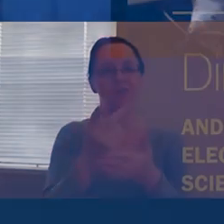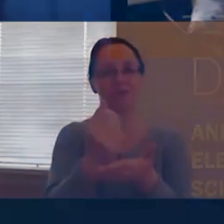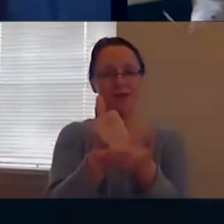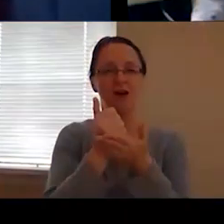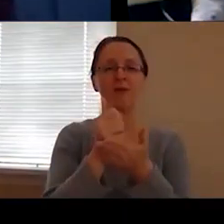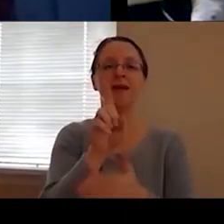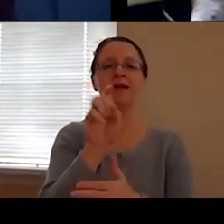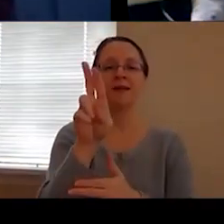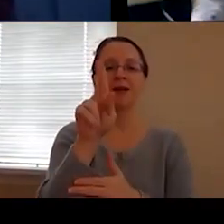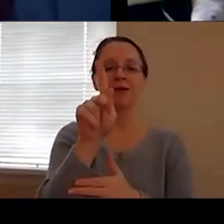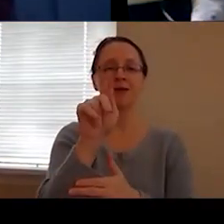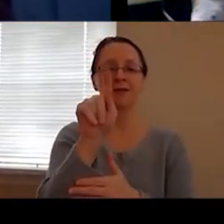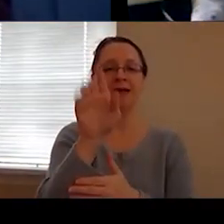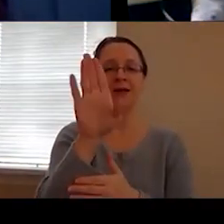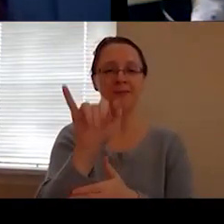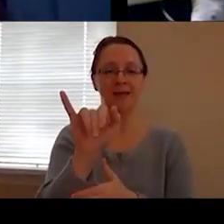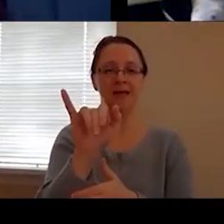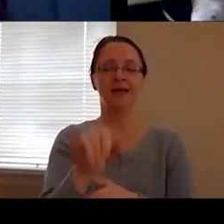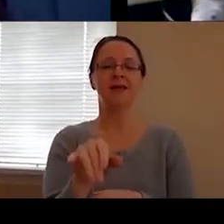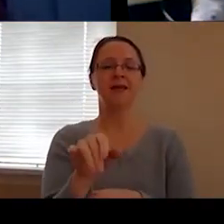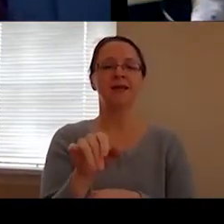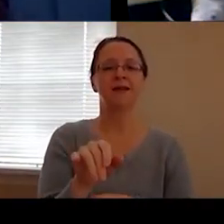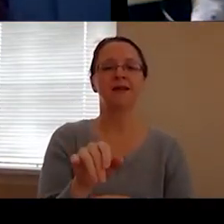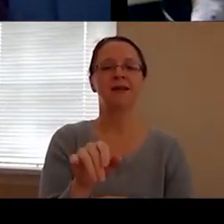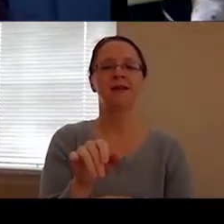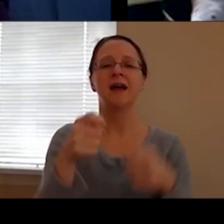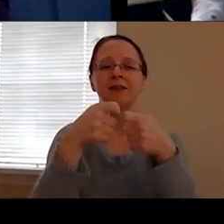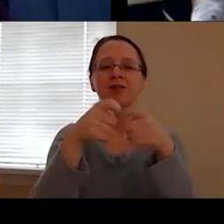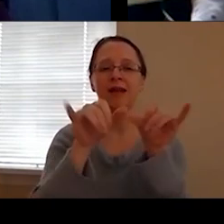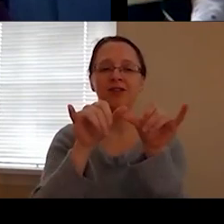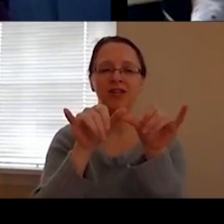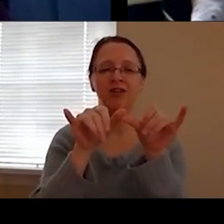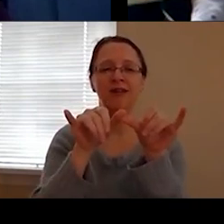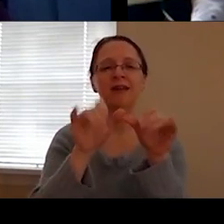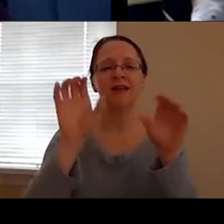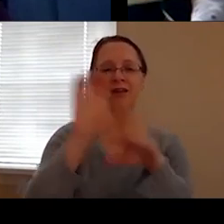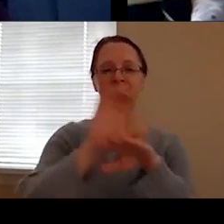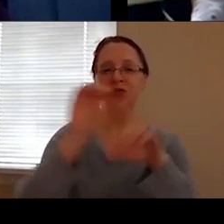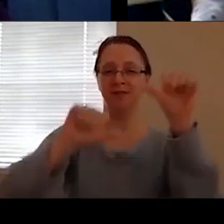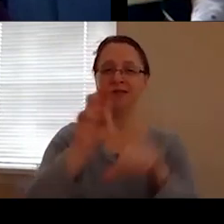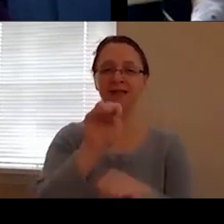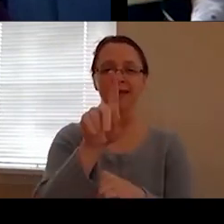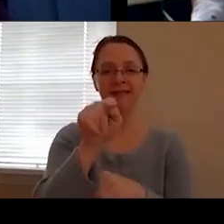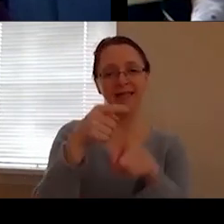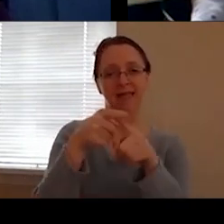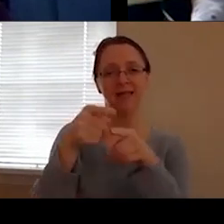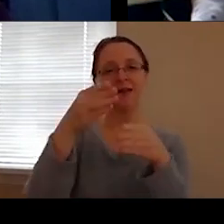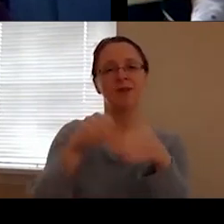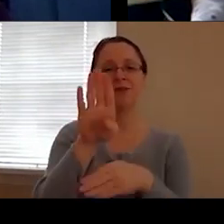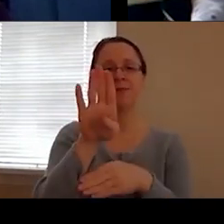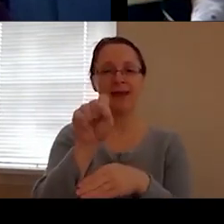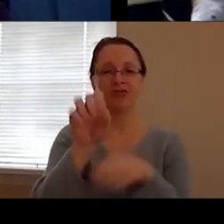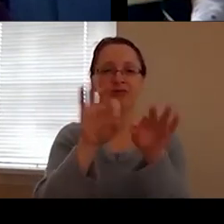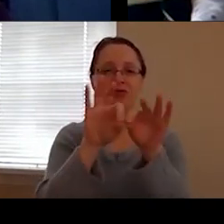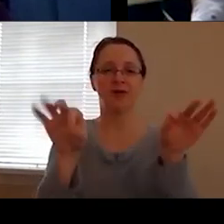Dr. Dina Katabi is the Andrew and Erna Vetterby Professor of Electrical Engineering and Computer Science at MIT. She completed her bachelor's degree at